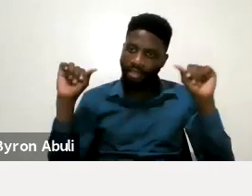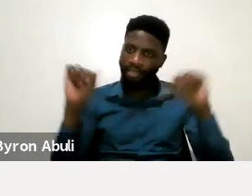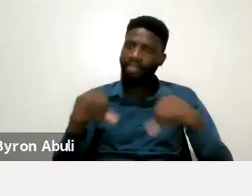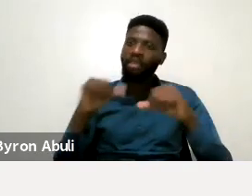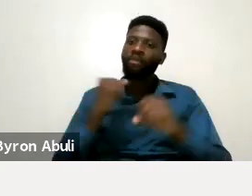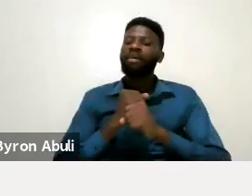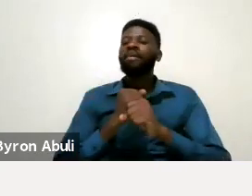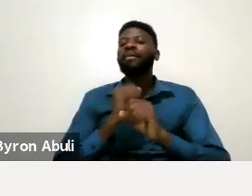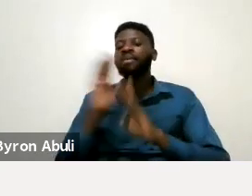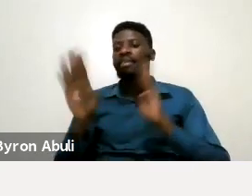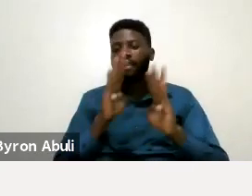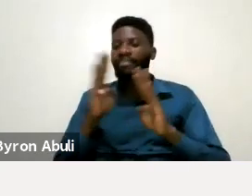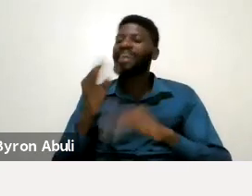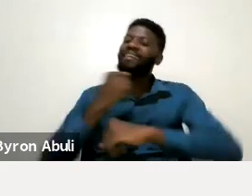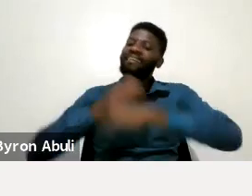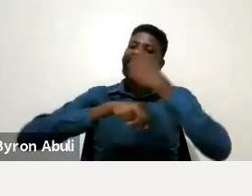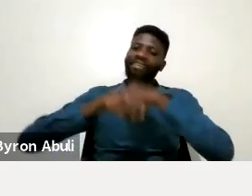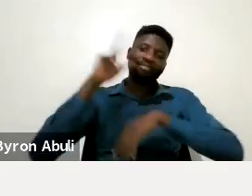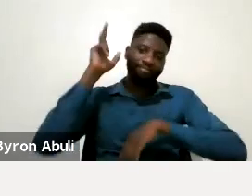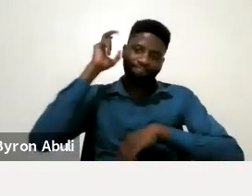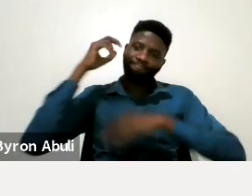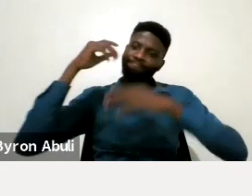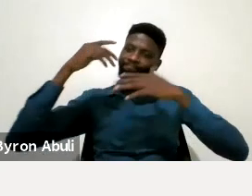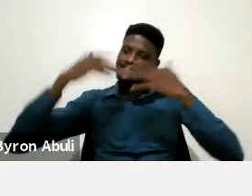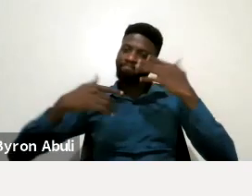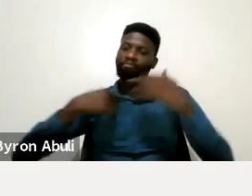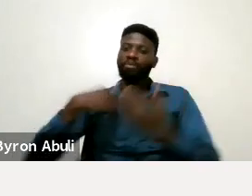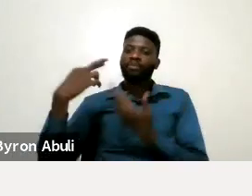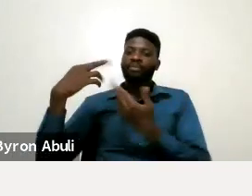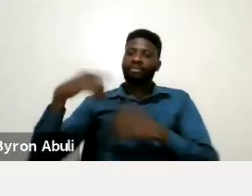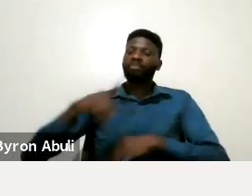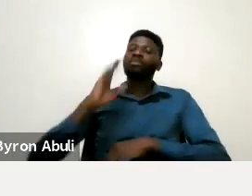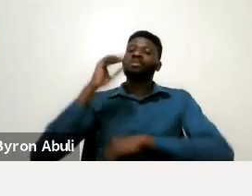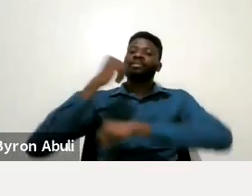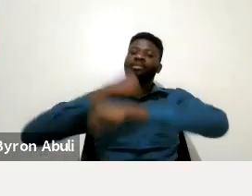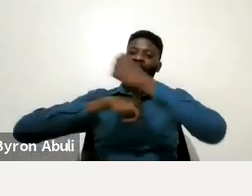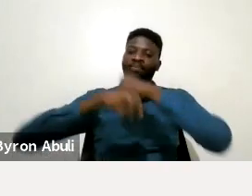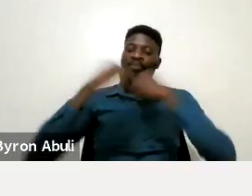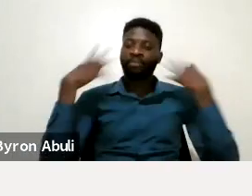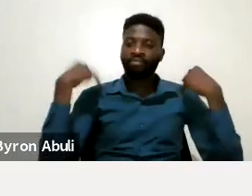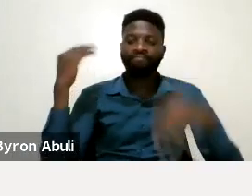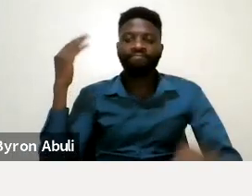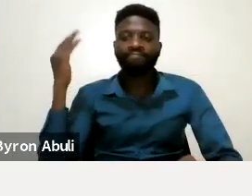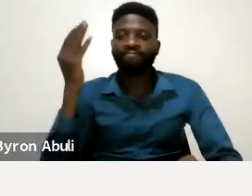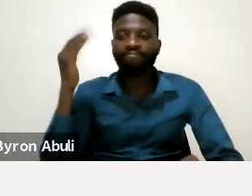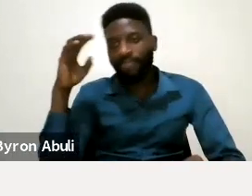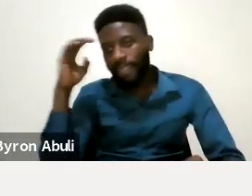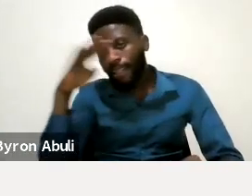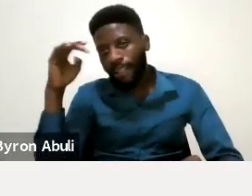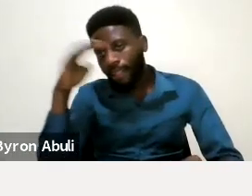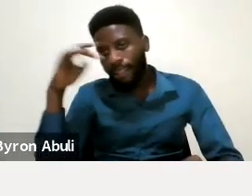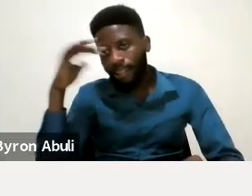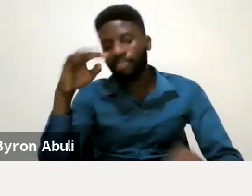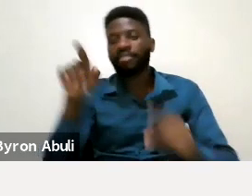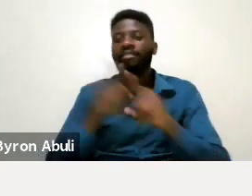active listen. So we talked quite a bit, and I'm hoping that you're going to practice this. This should not just be a lecture like the way you're getting in class.